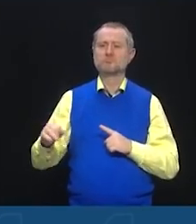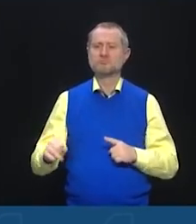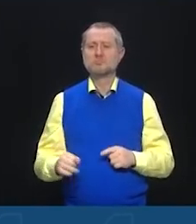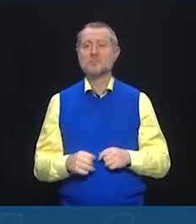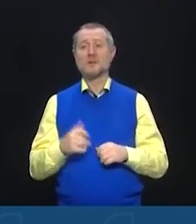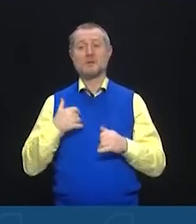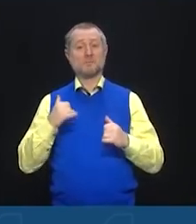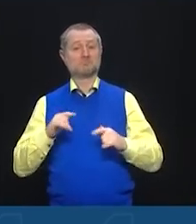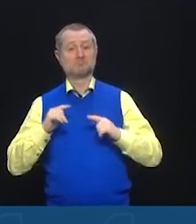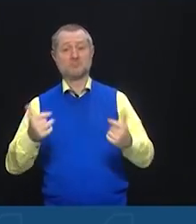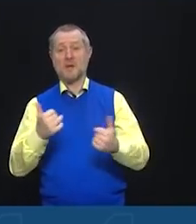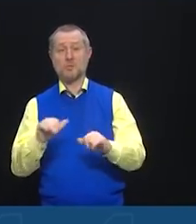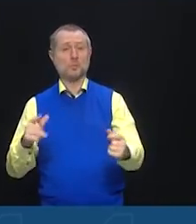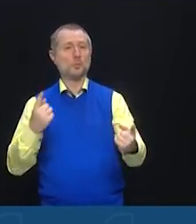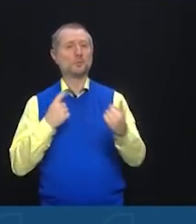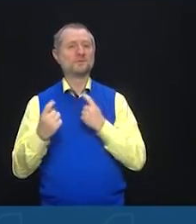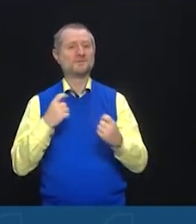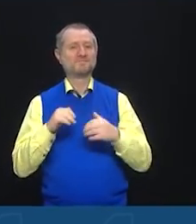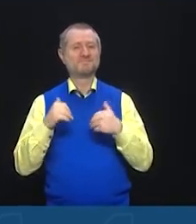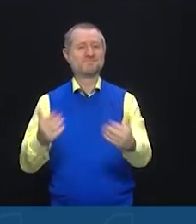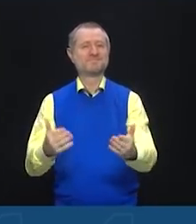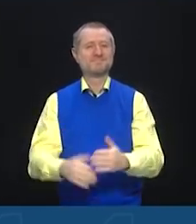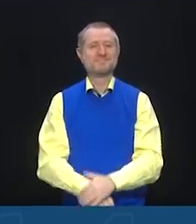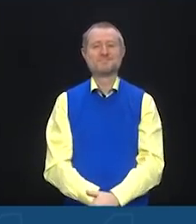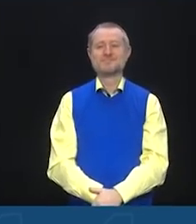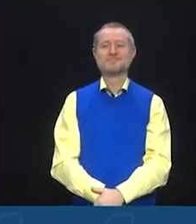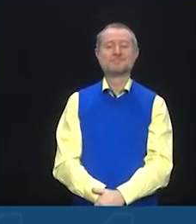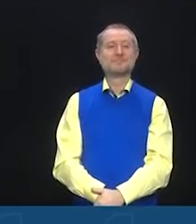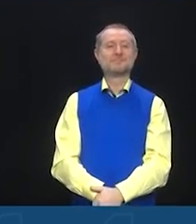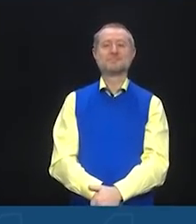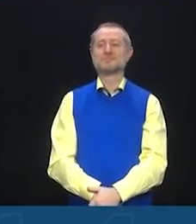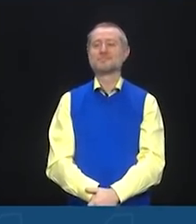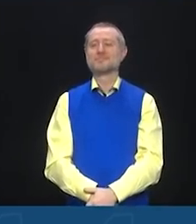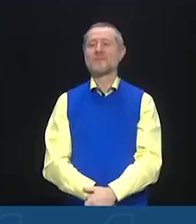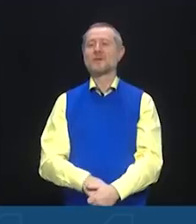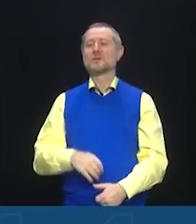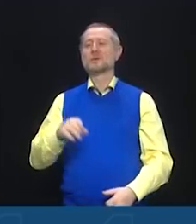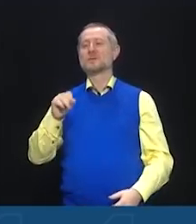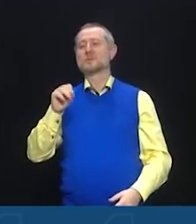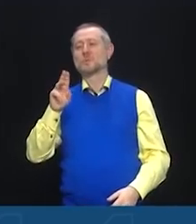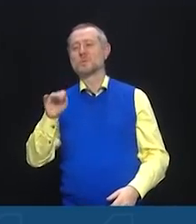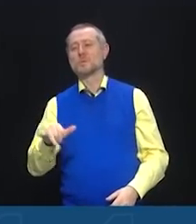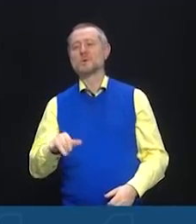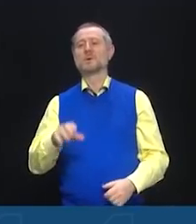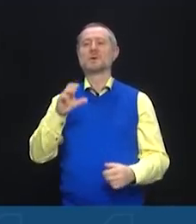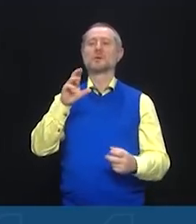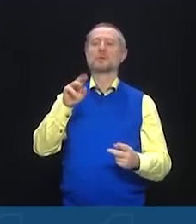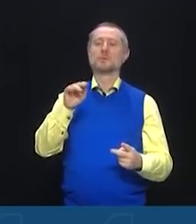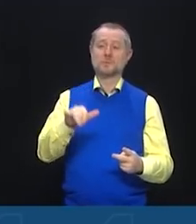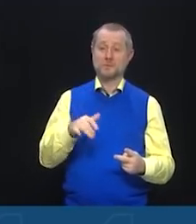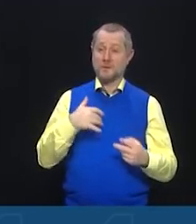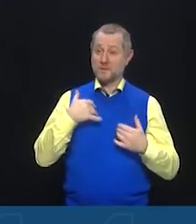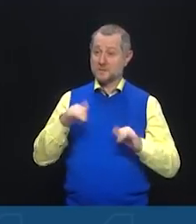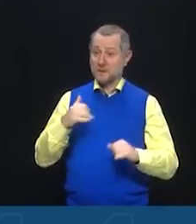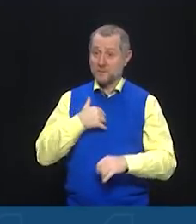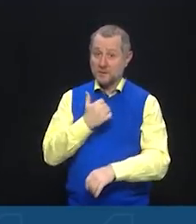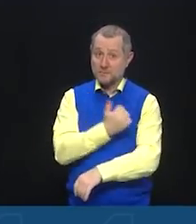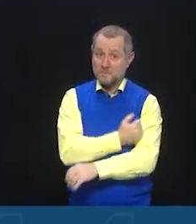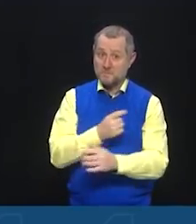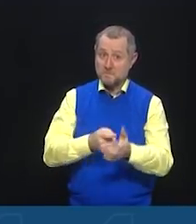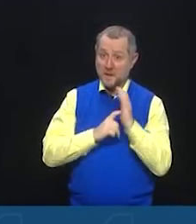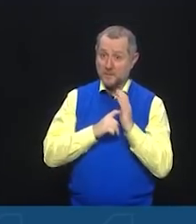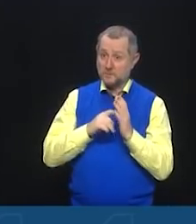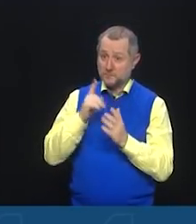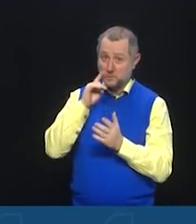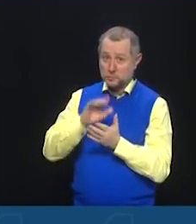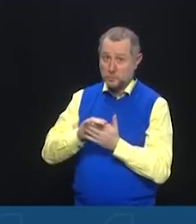questions. Governor, given the situation with SUNY and CUNY schools, is there still a vaccination mandate in effect for those schools? And if